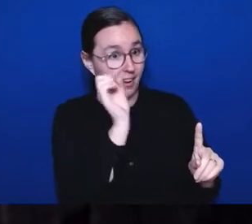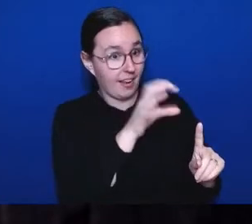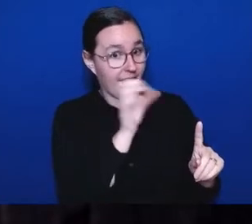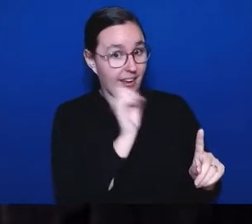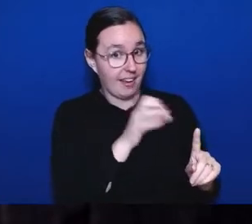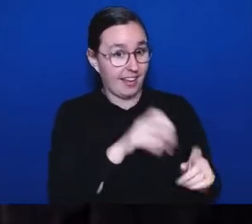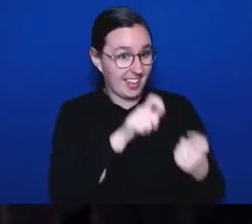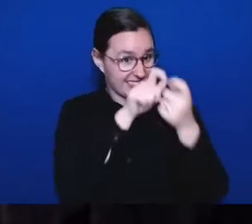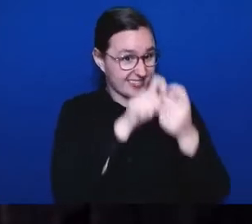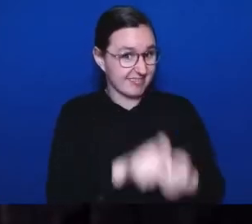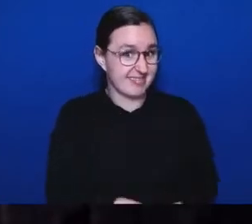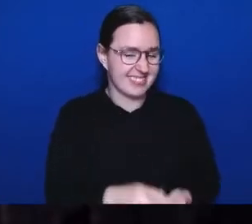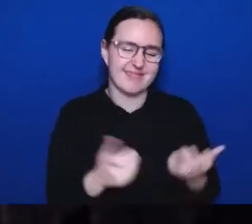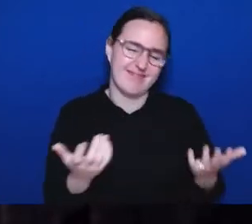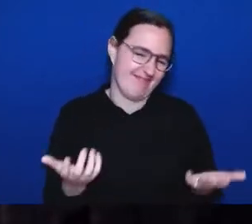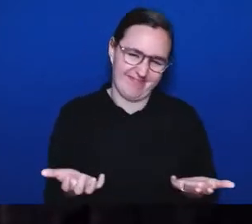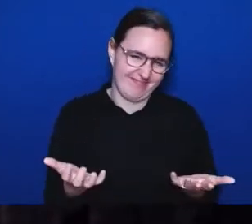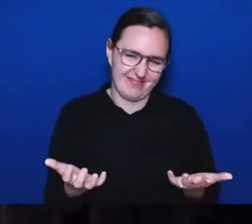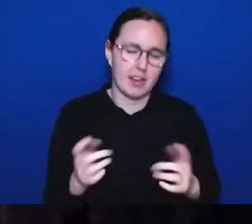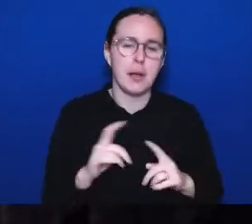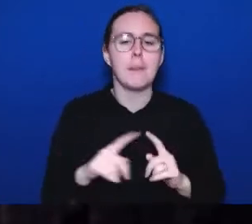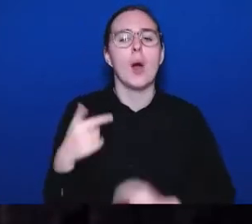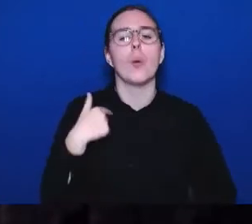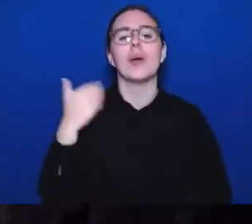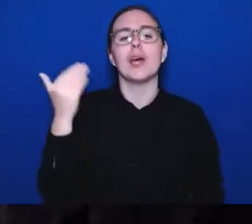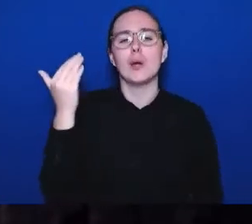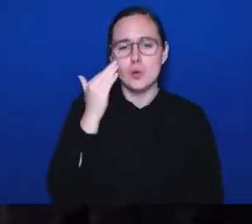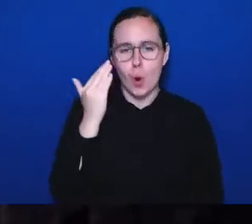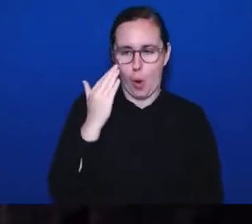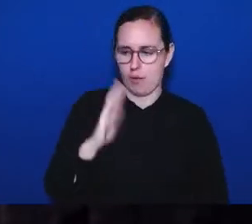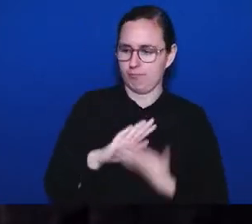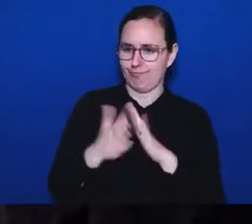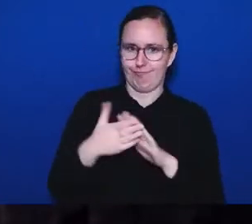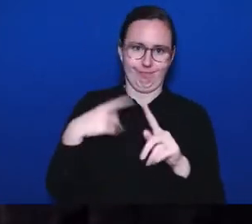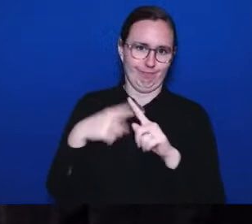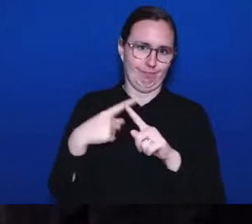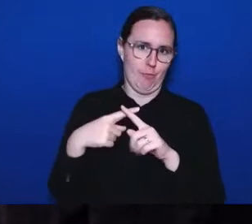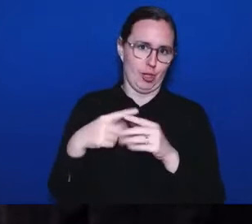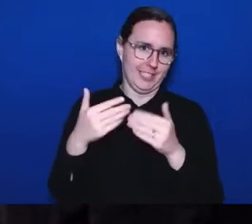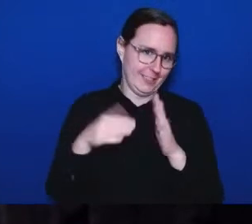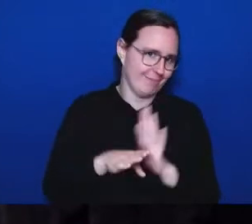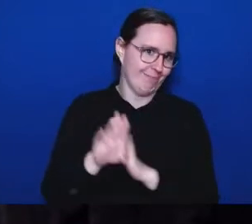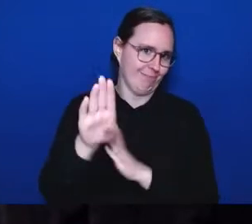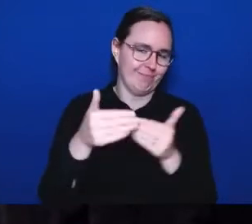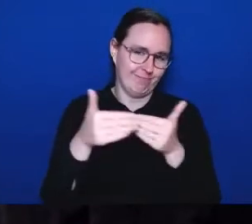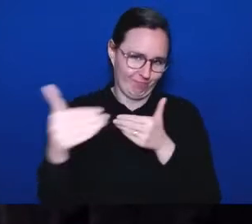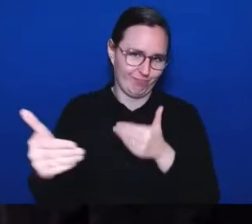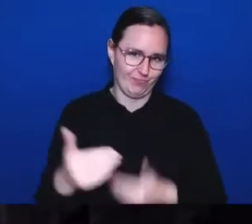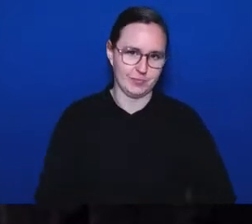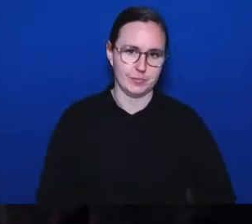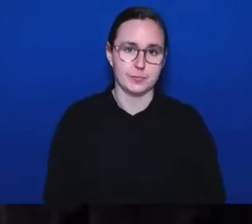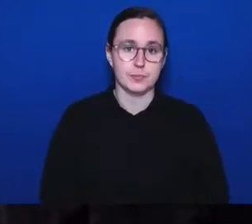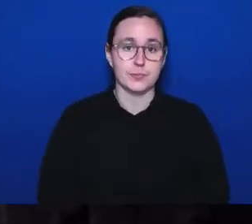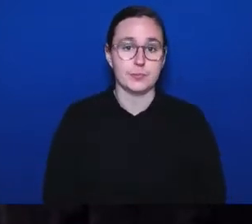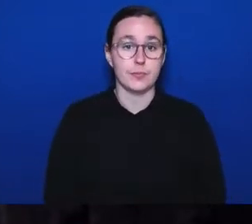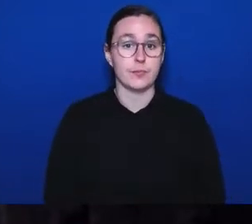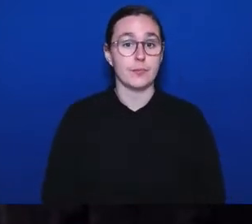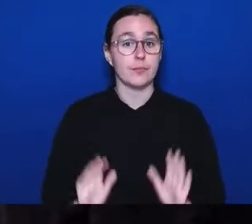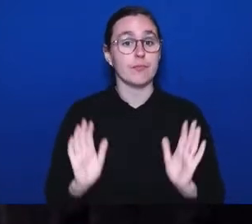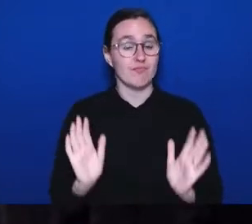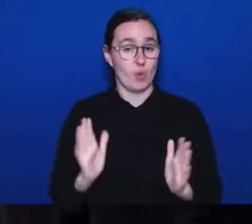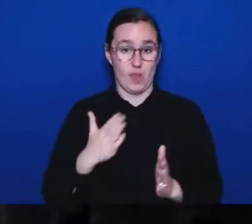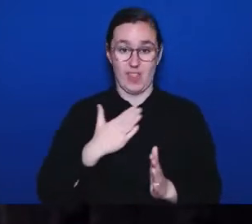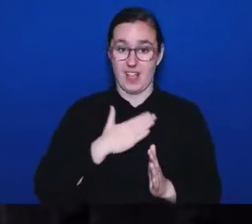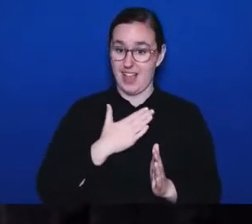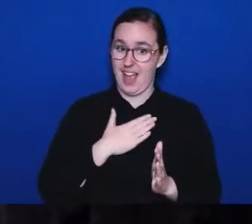positive, and it'll provide more care and support our primary care system. So that's the intent, that's the goal. All of the indications